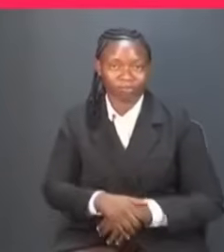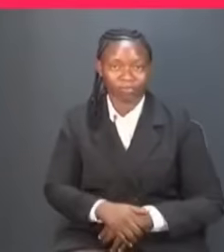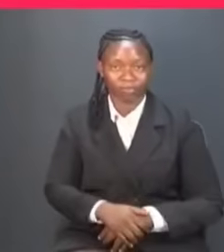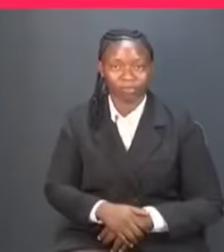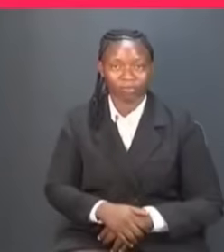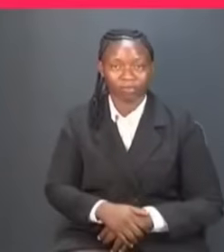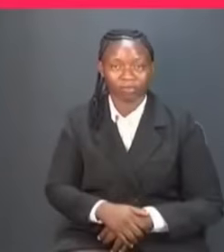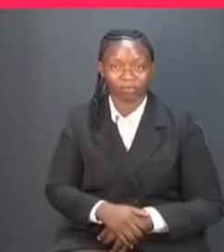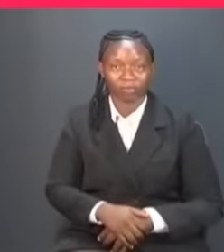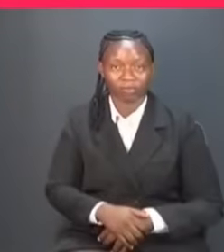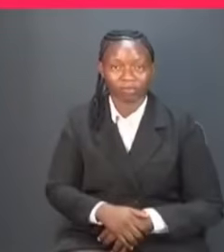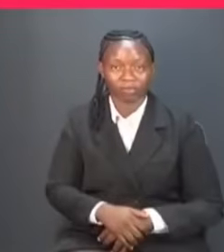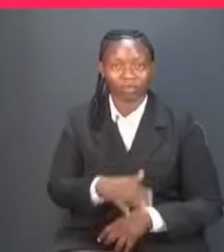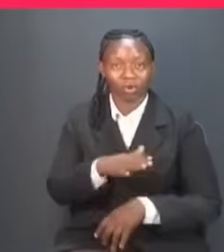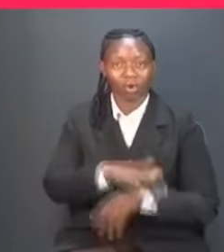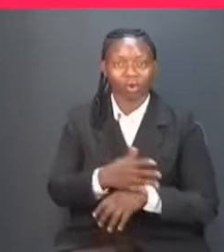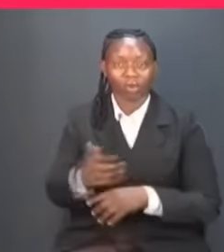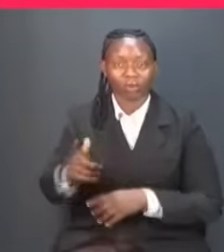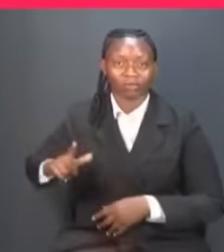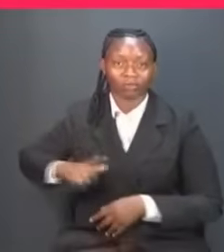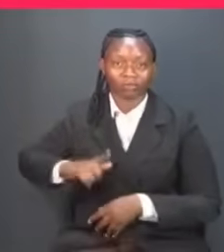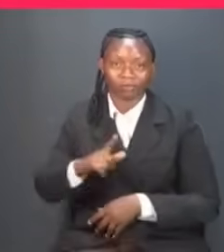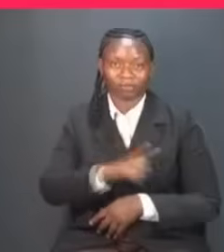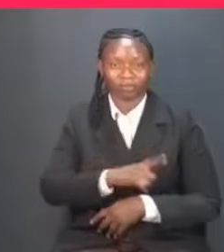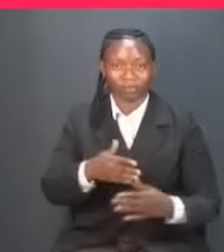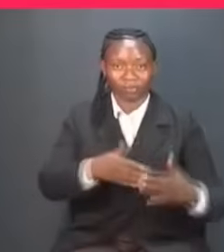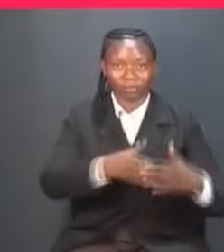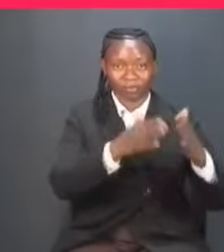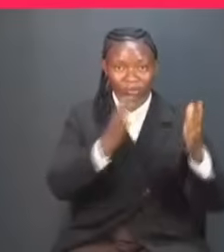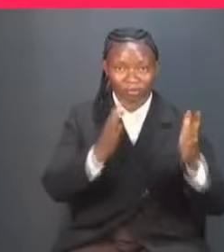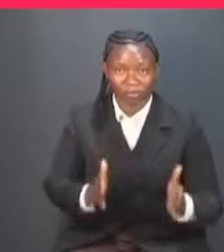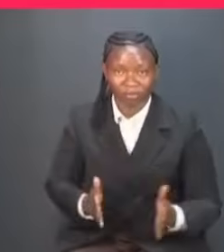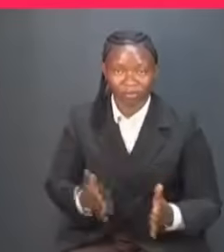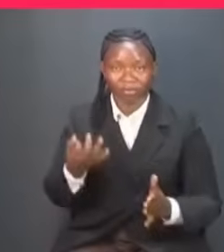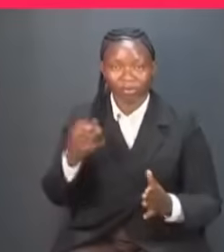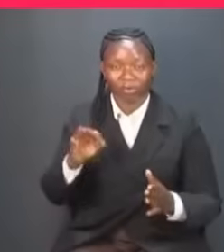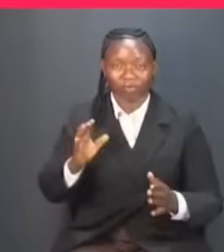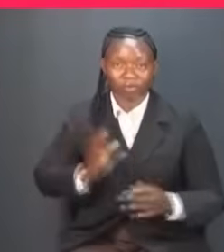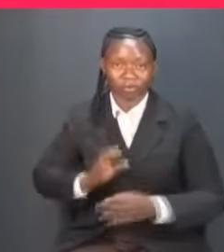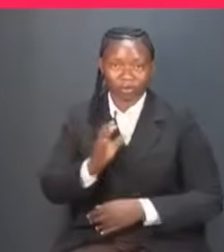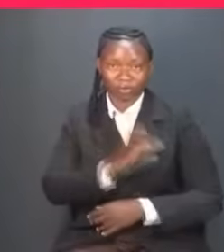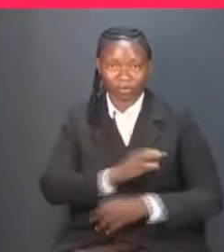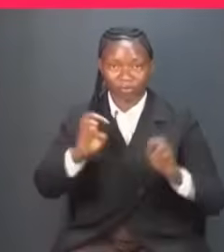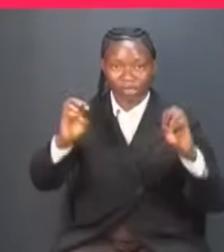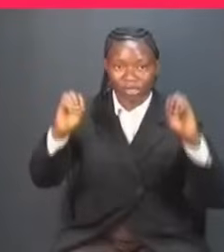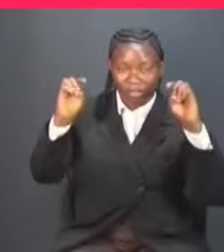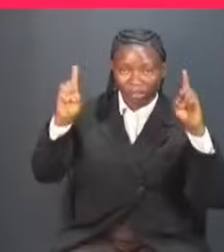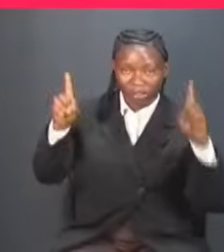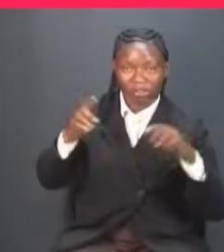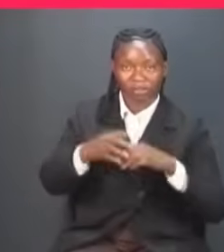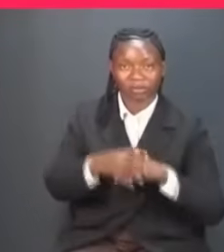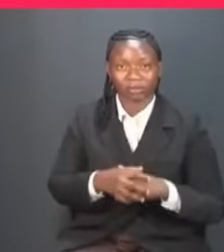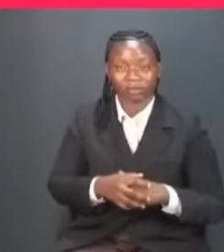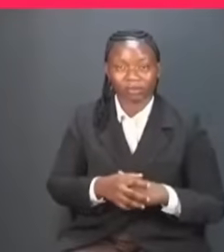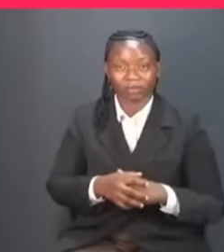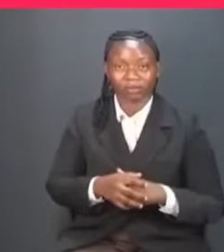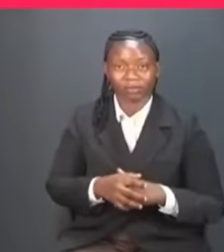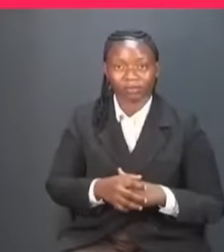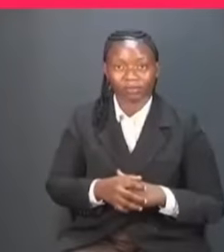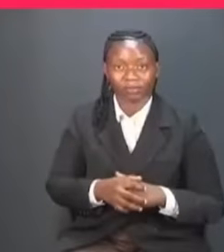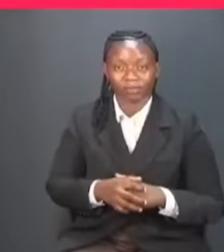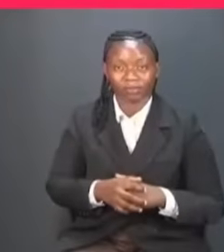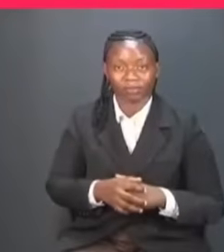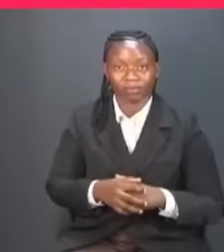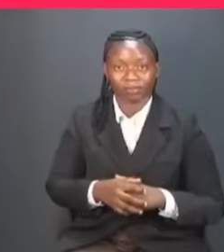on Subsidiary Legislation. The leadership of the Committee of Education is